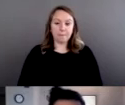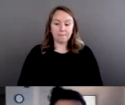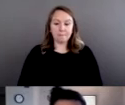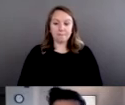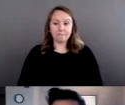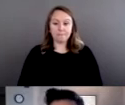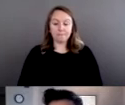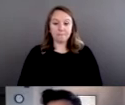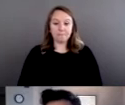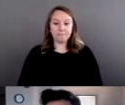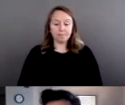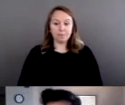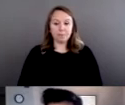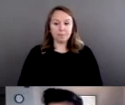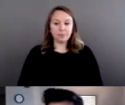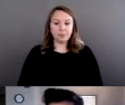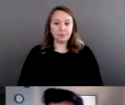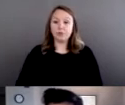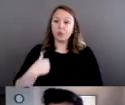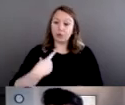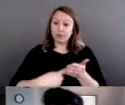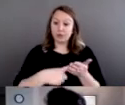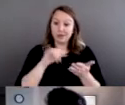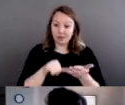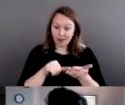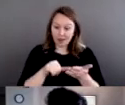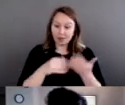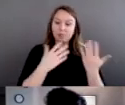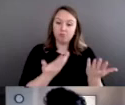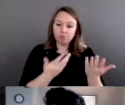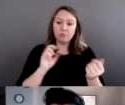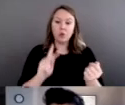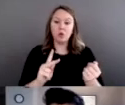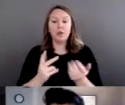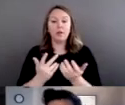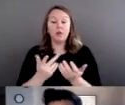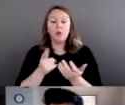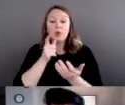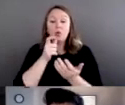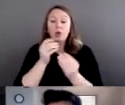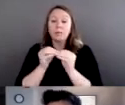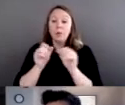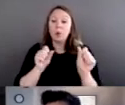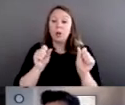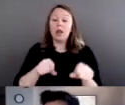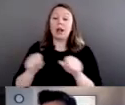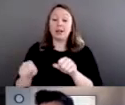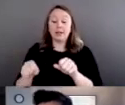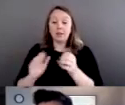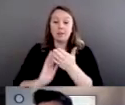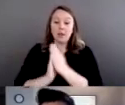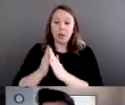So we talk about that, and now we say, okay, again, who's the most likely offender of